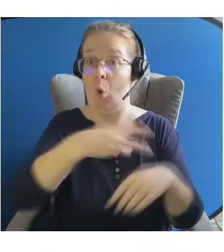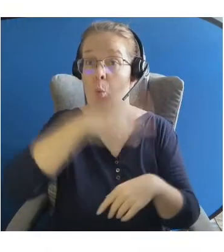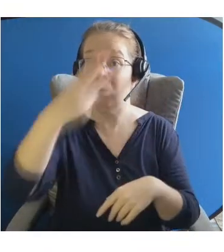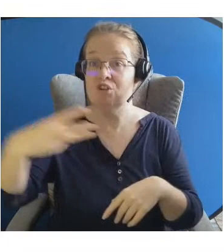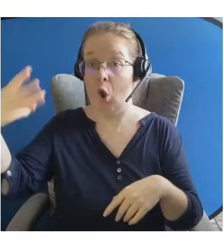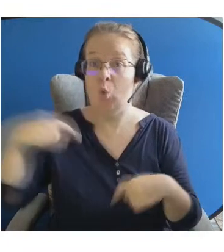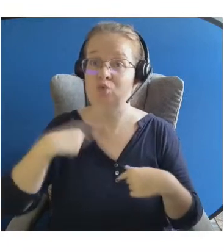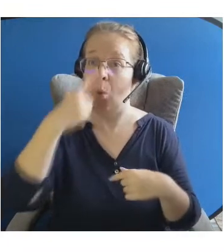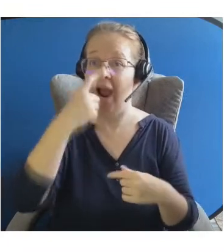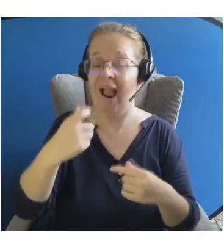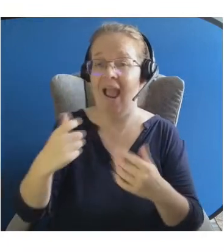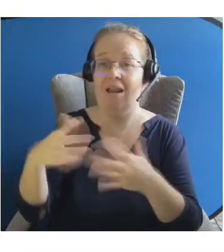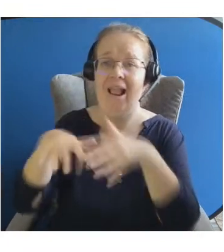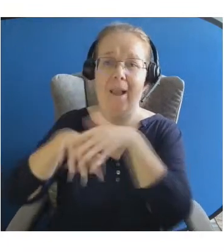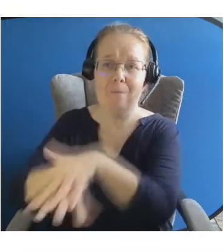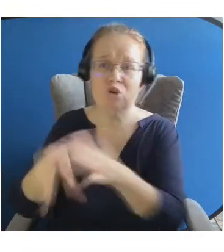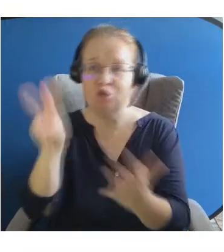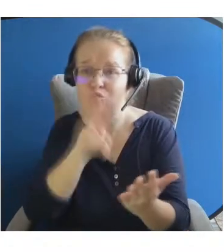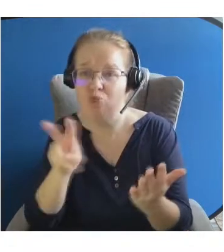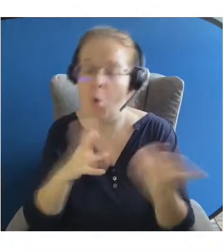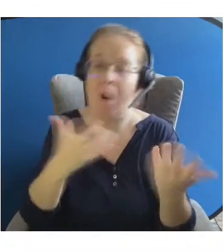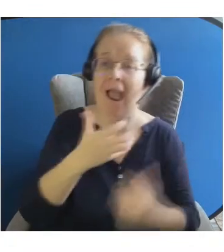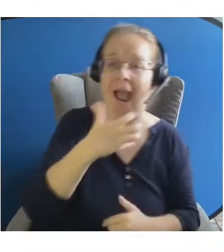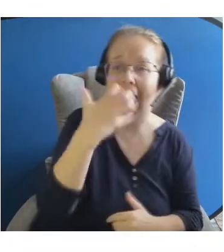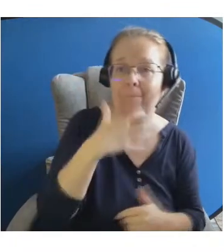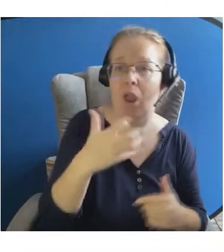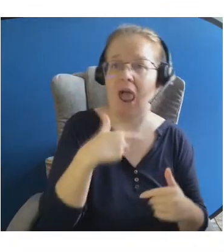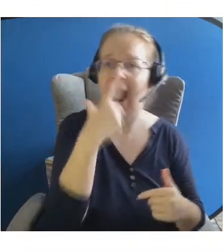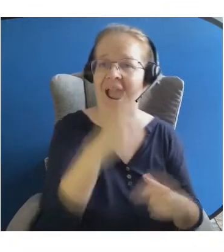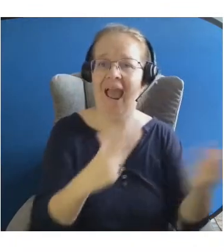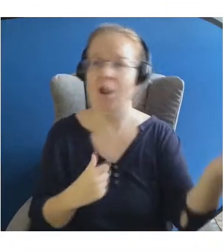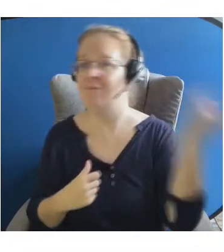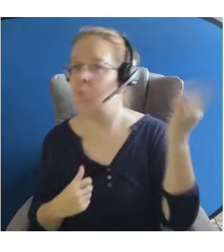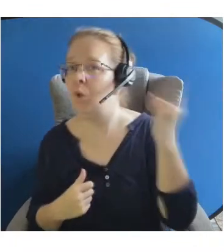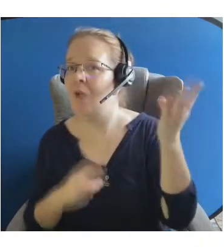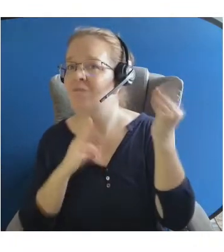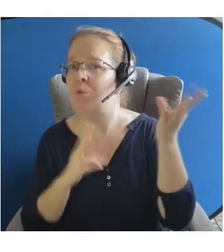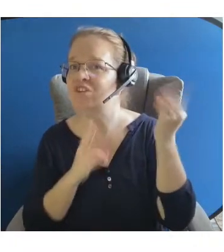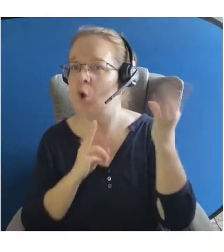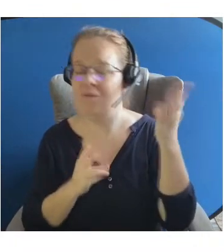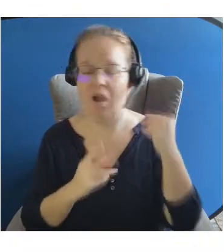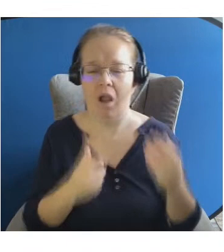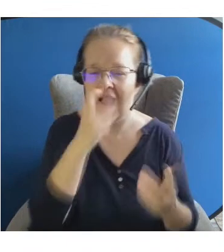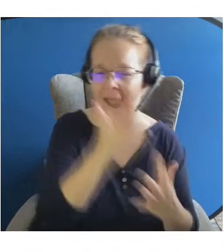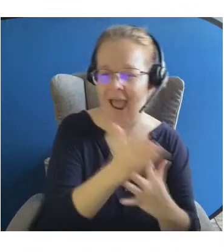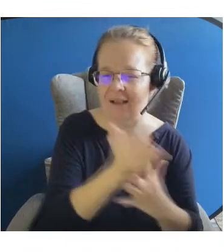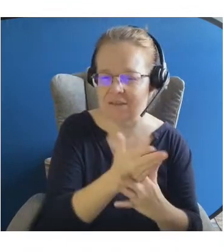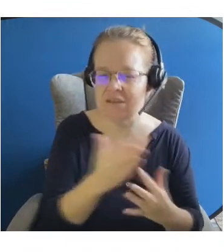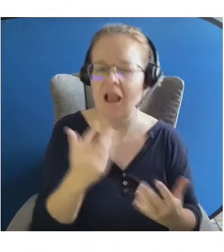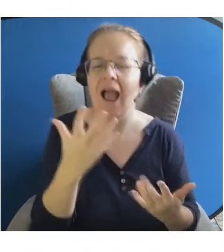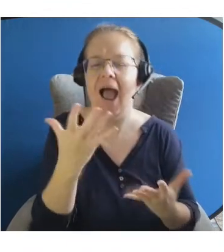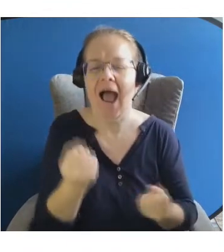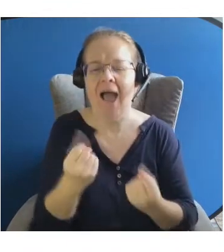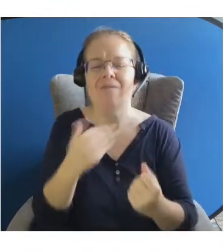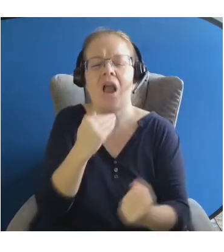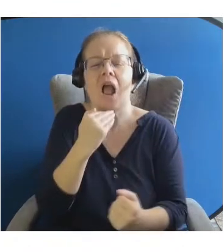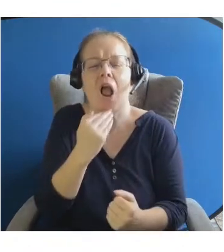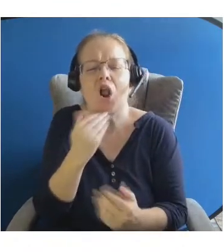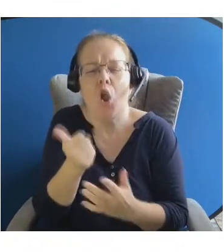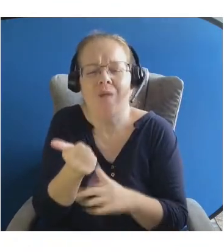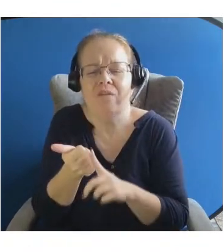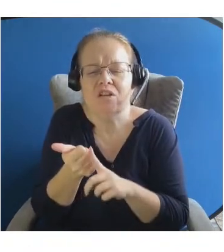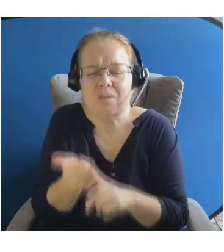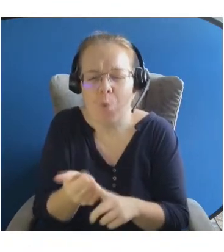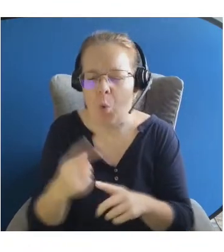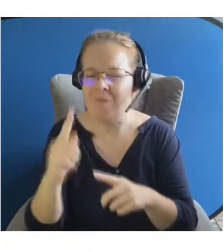can, if I'm on an Apple machine, then there's VoiceOver that I can access, and just having enough support to just get through that first